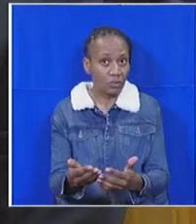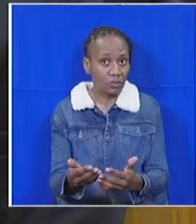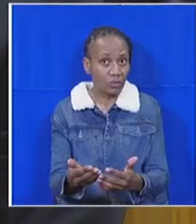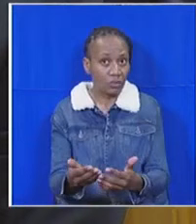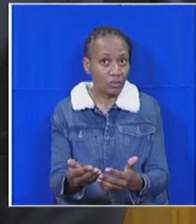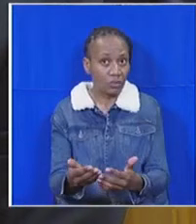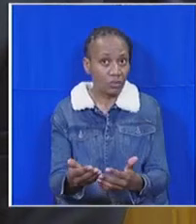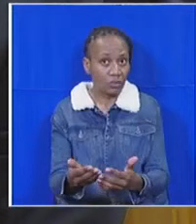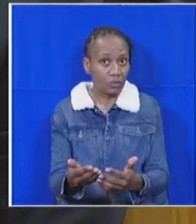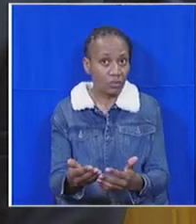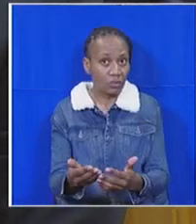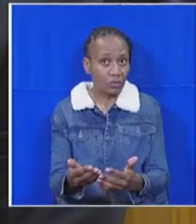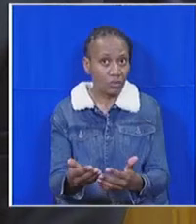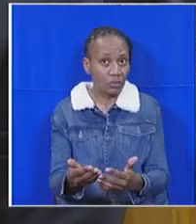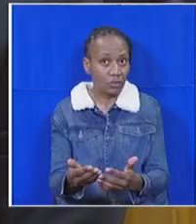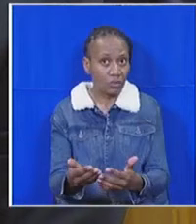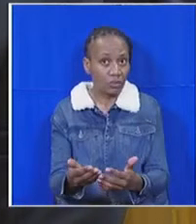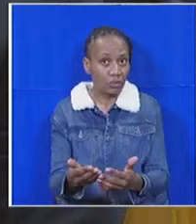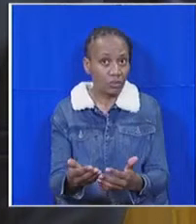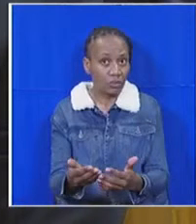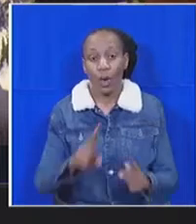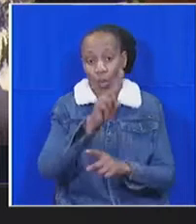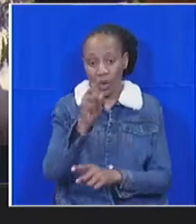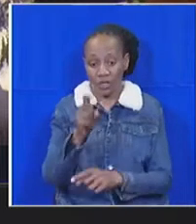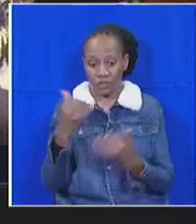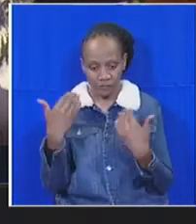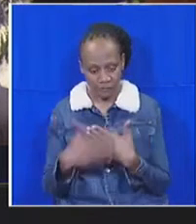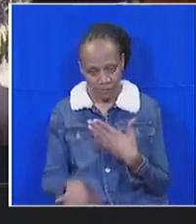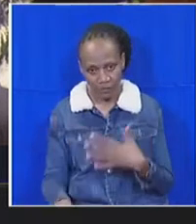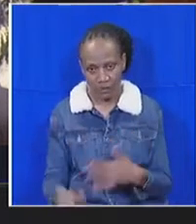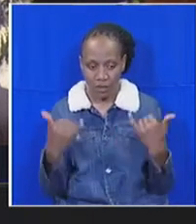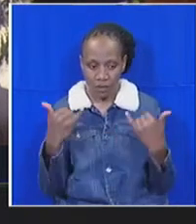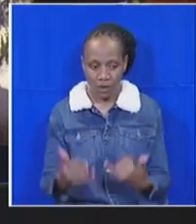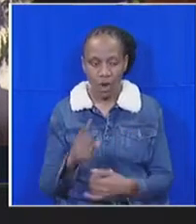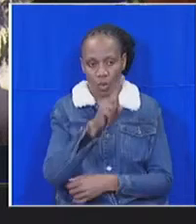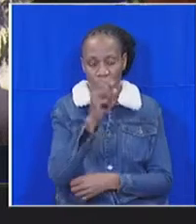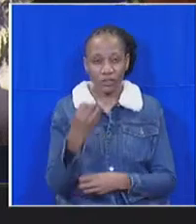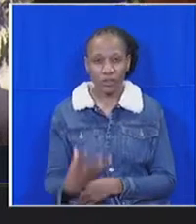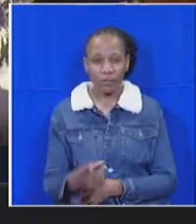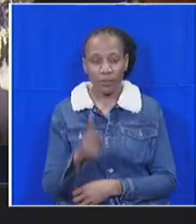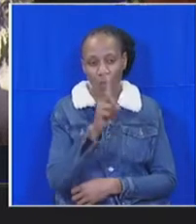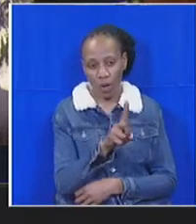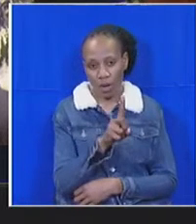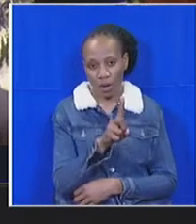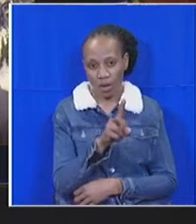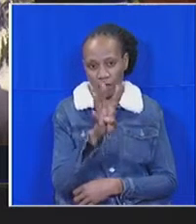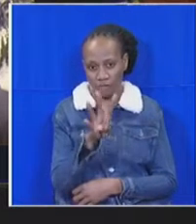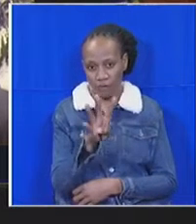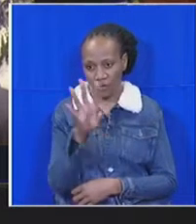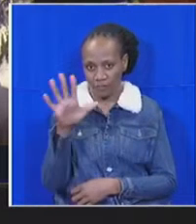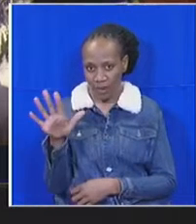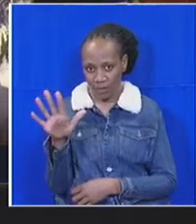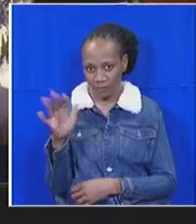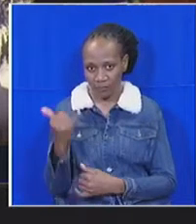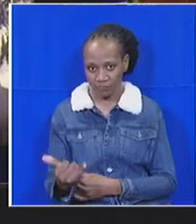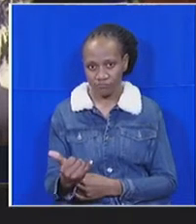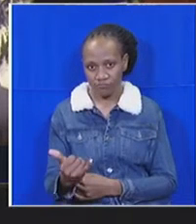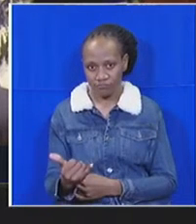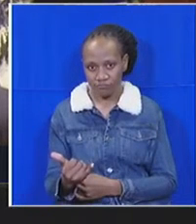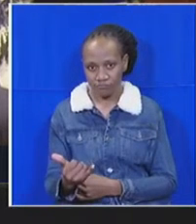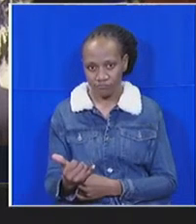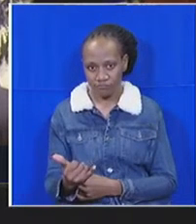That is the end of the questions. Now the next question, question 145.